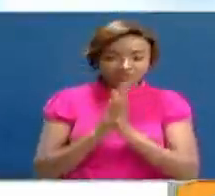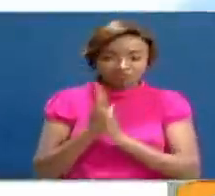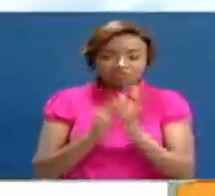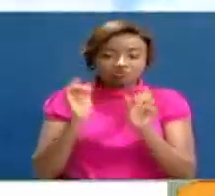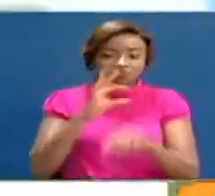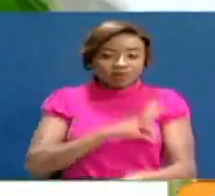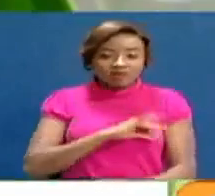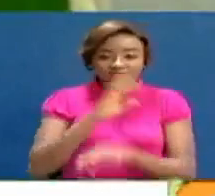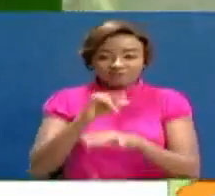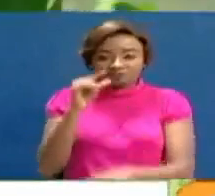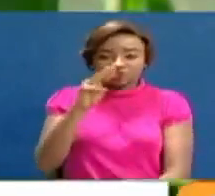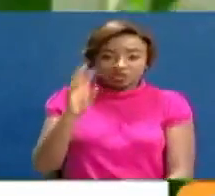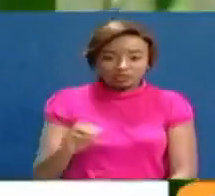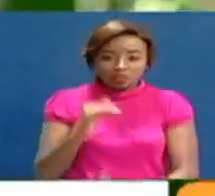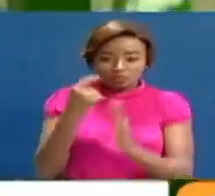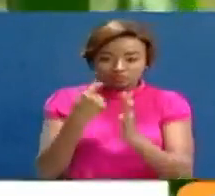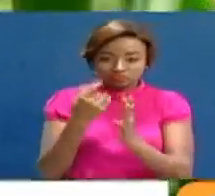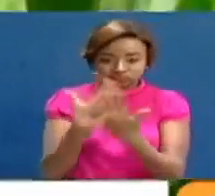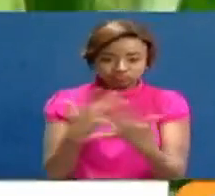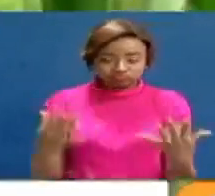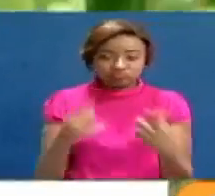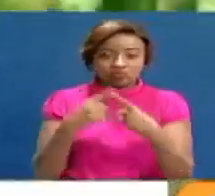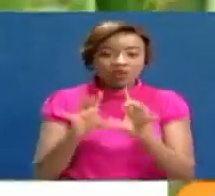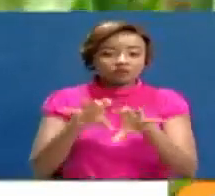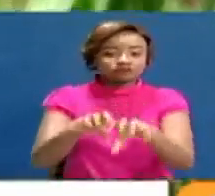benefit from biotech crop adoption owing